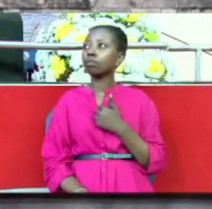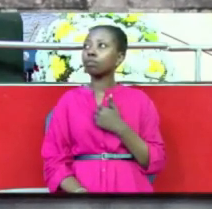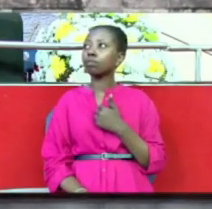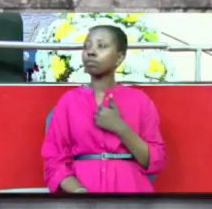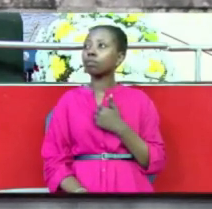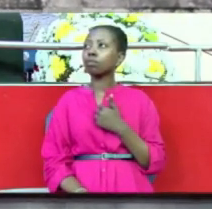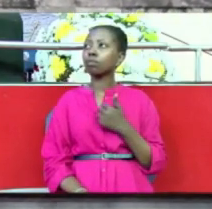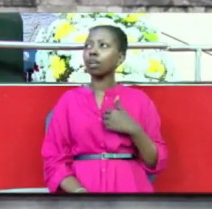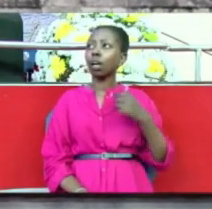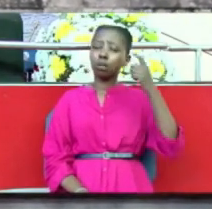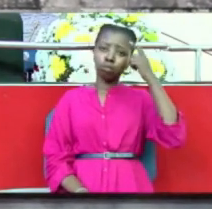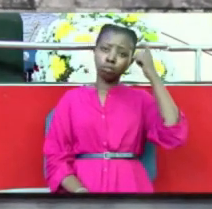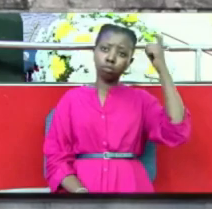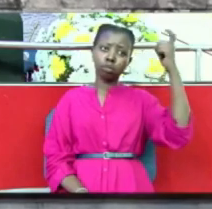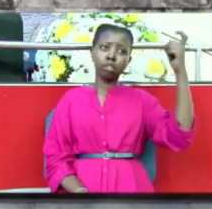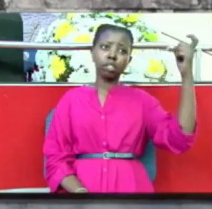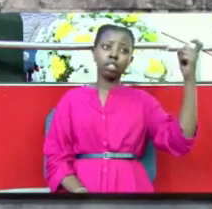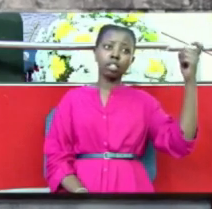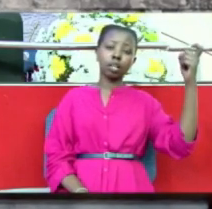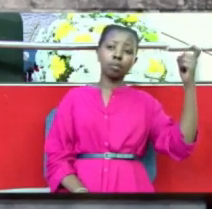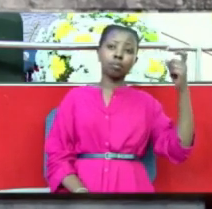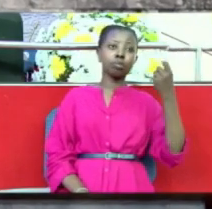I dreamt of going to Jamaica.